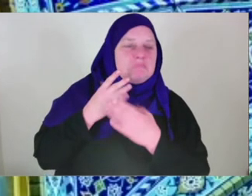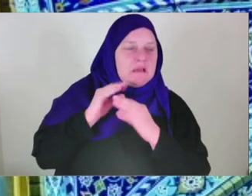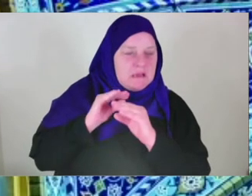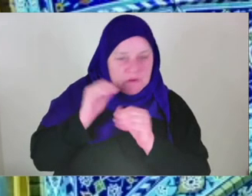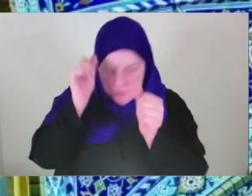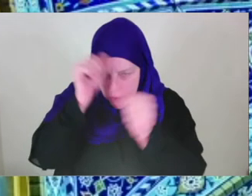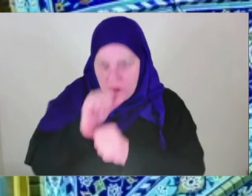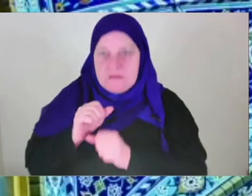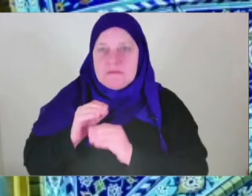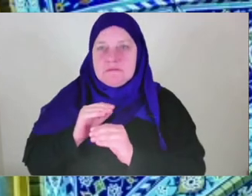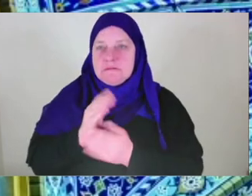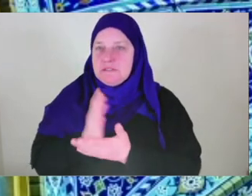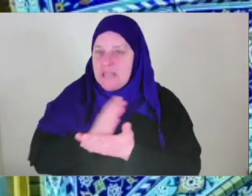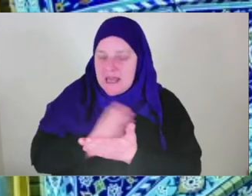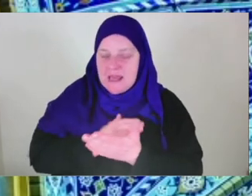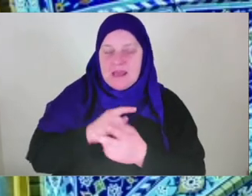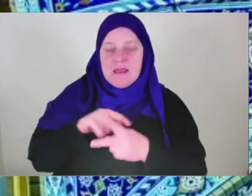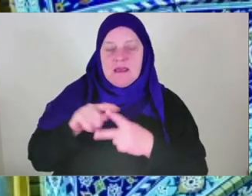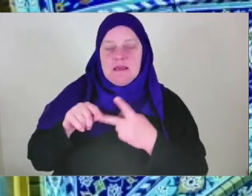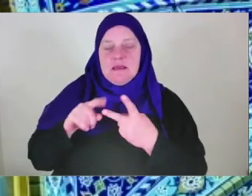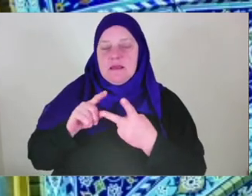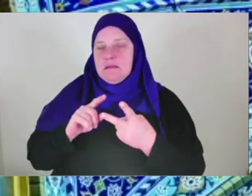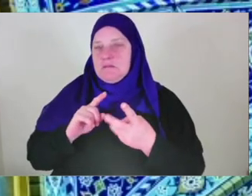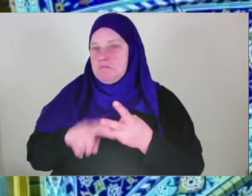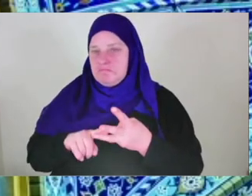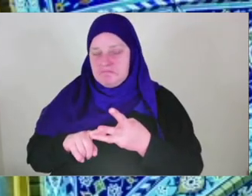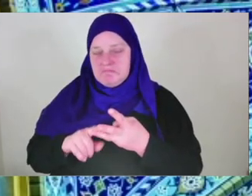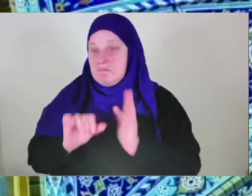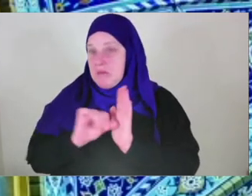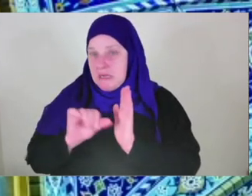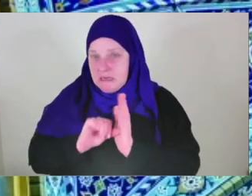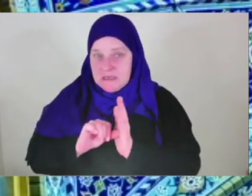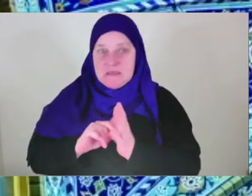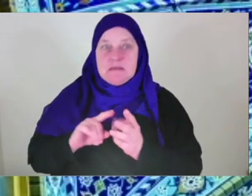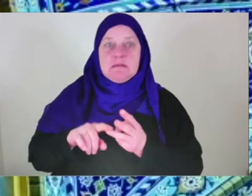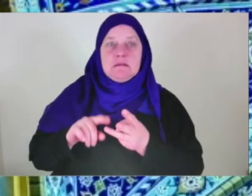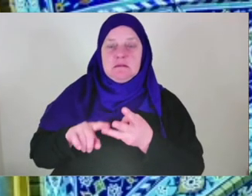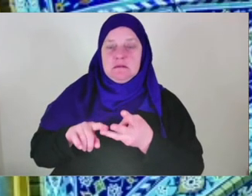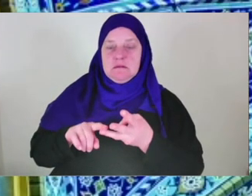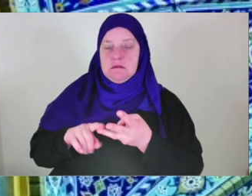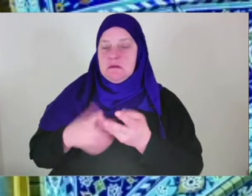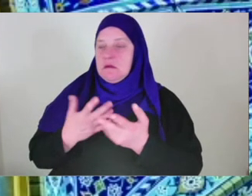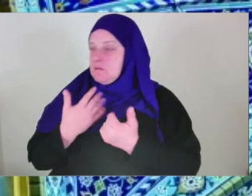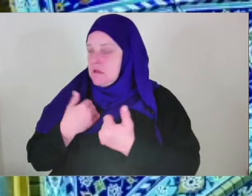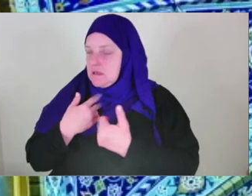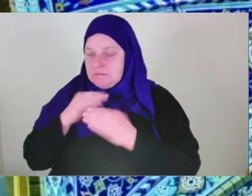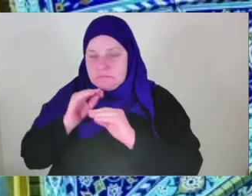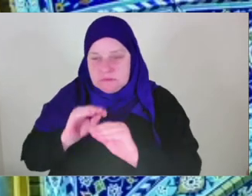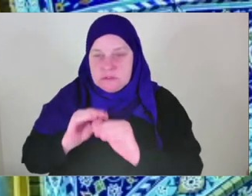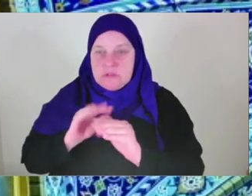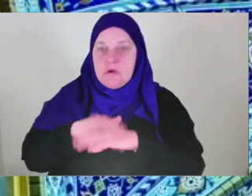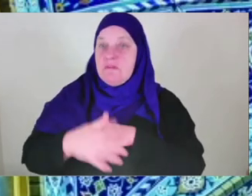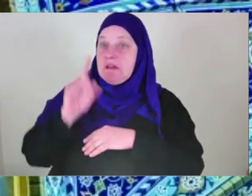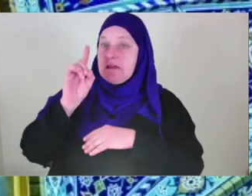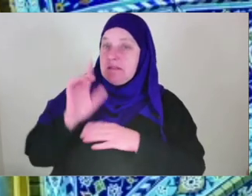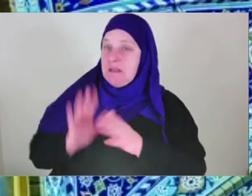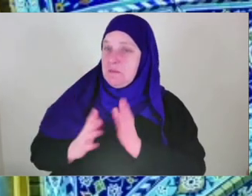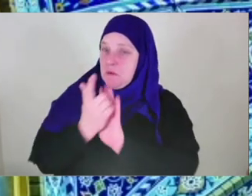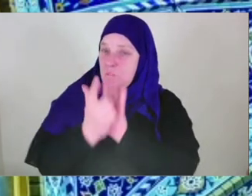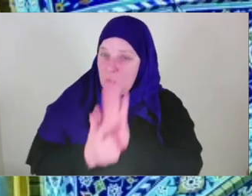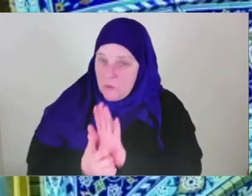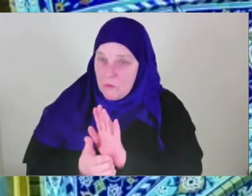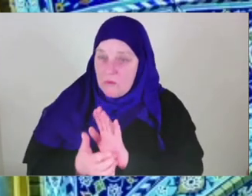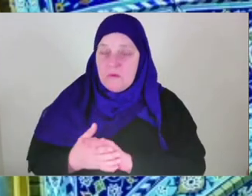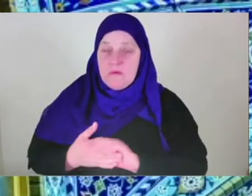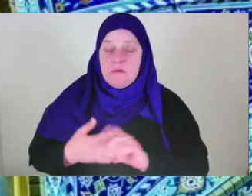today sadaqah, charity. It includes jurisprudential zakat. It includes homes. It includes infaq fi